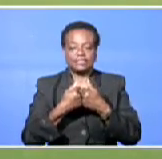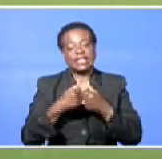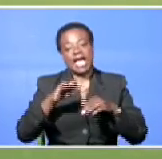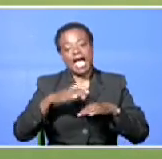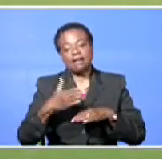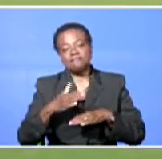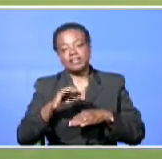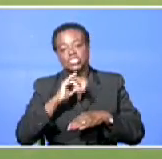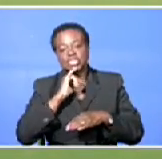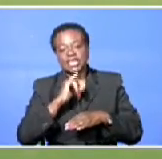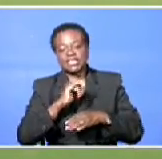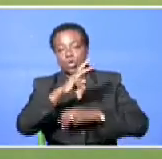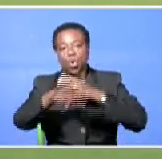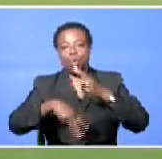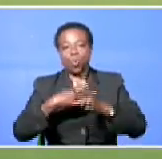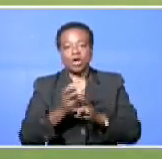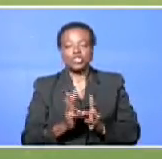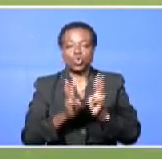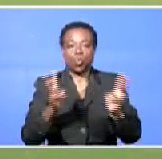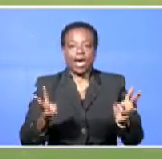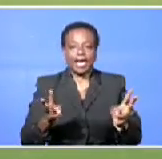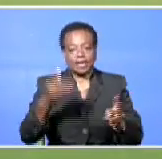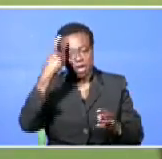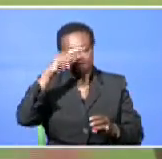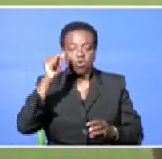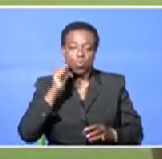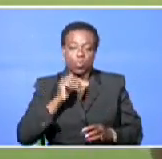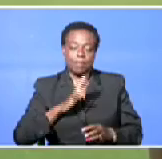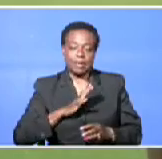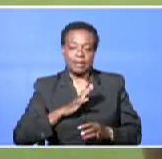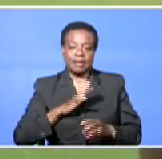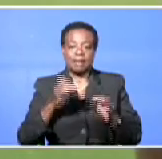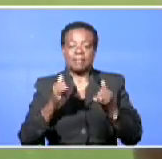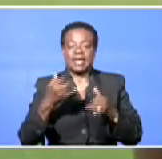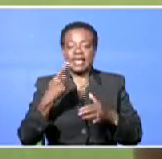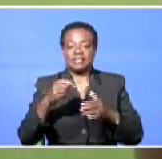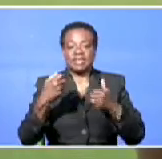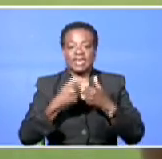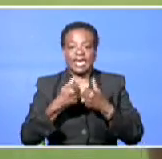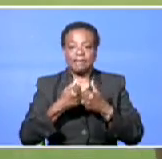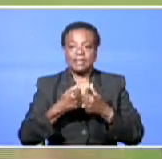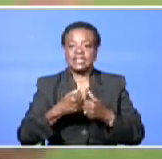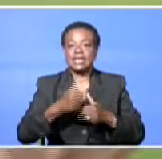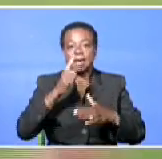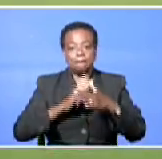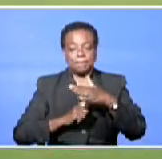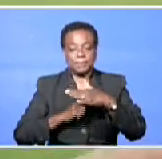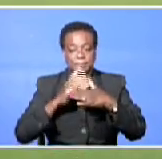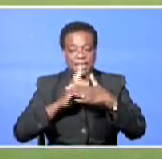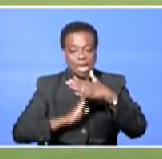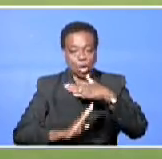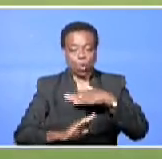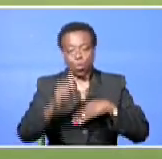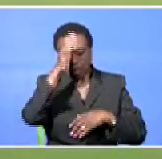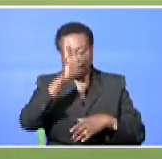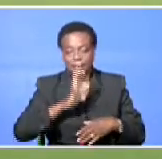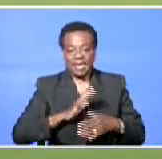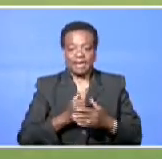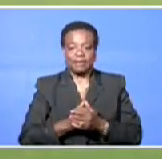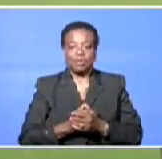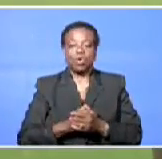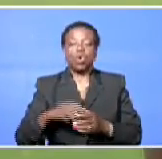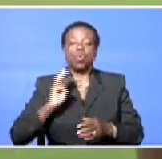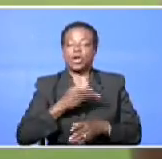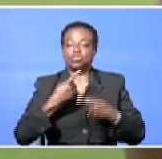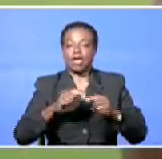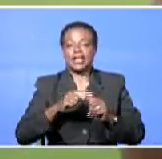Averages worldwide for women playing the game are way below men, and we would want to raise those, as you're trying to do